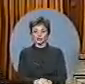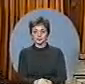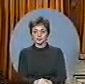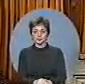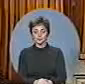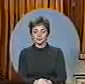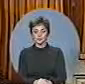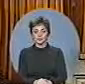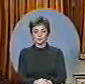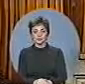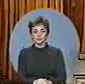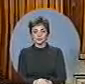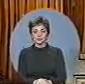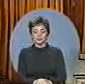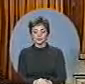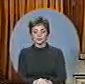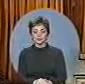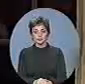Order.